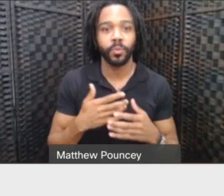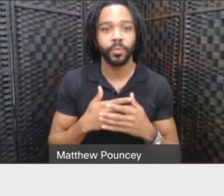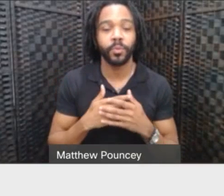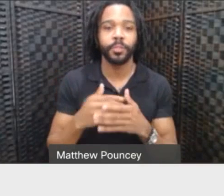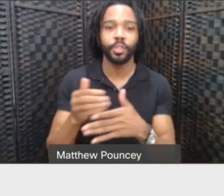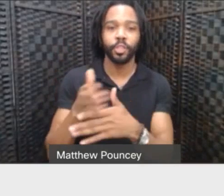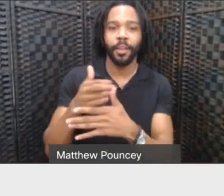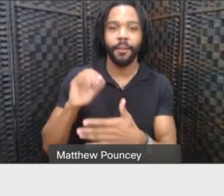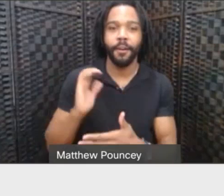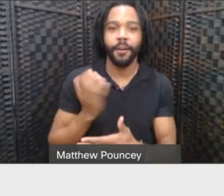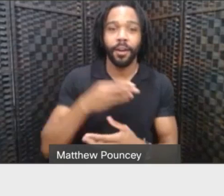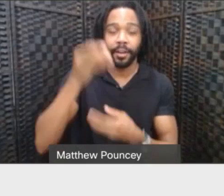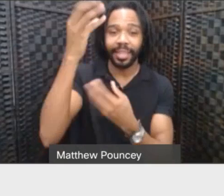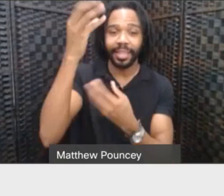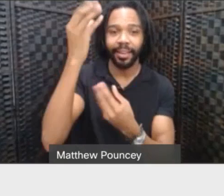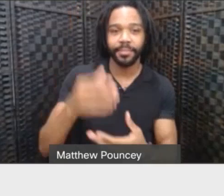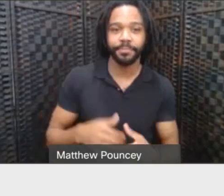share our data.